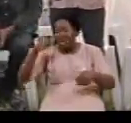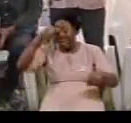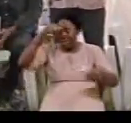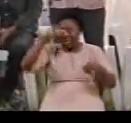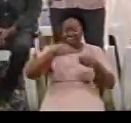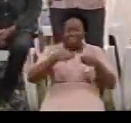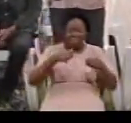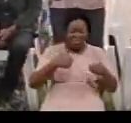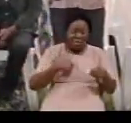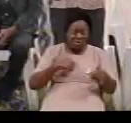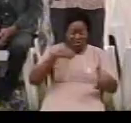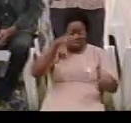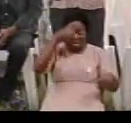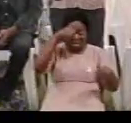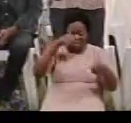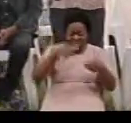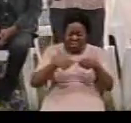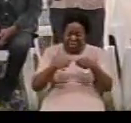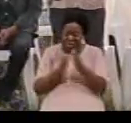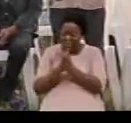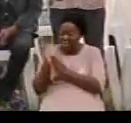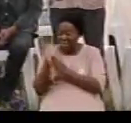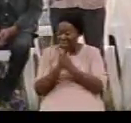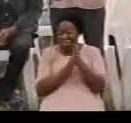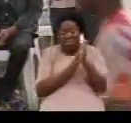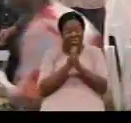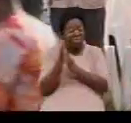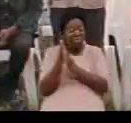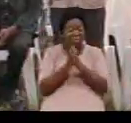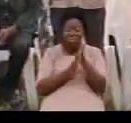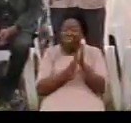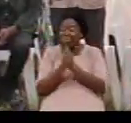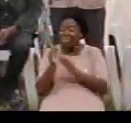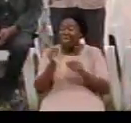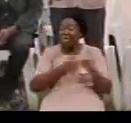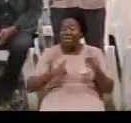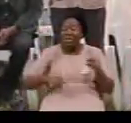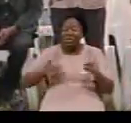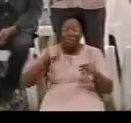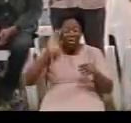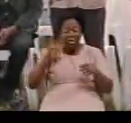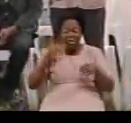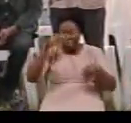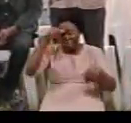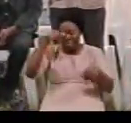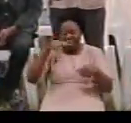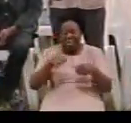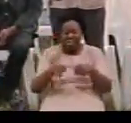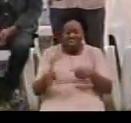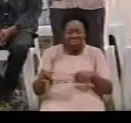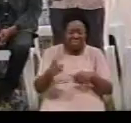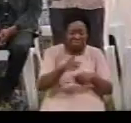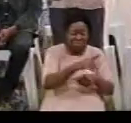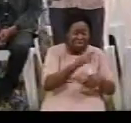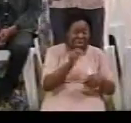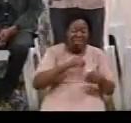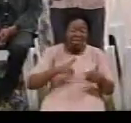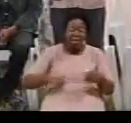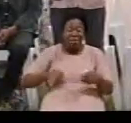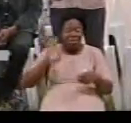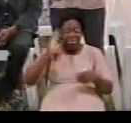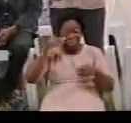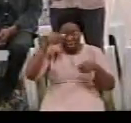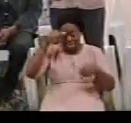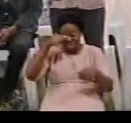me. Remember me. The Lord will remember you. The Lord will remember you. The Lord